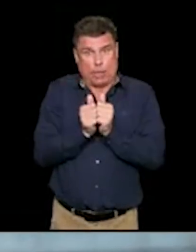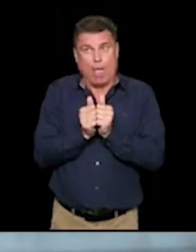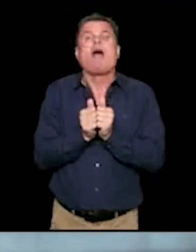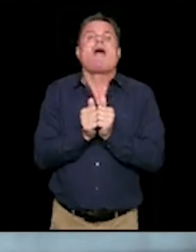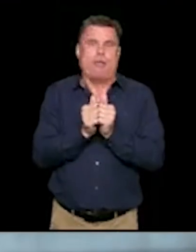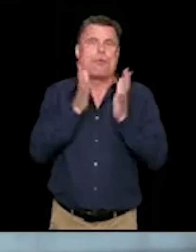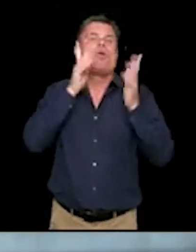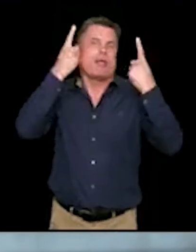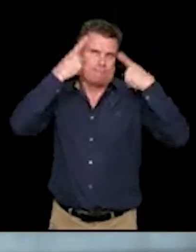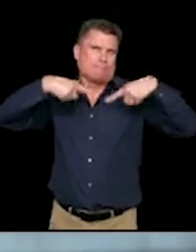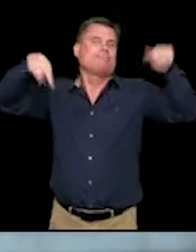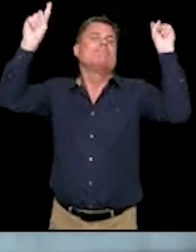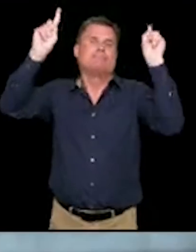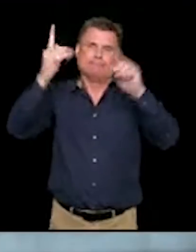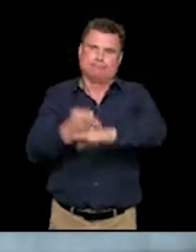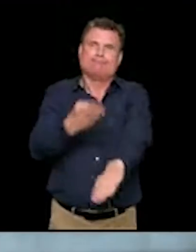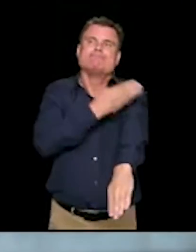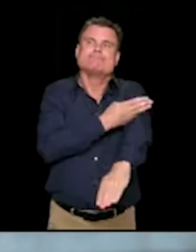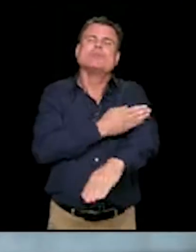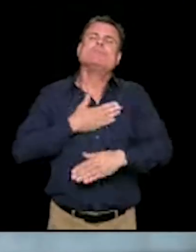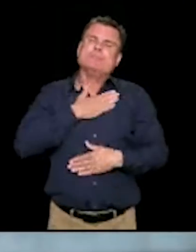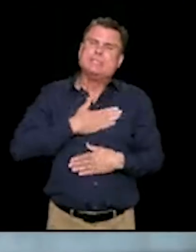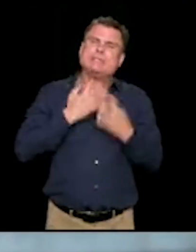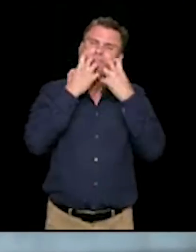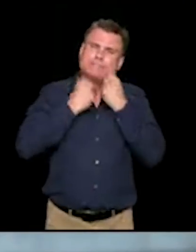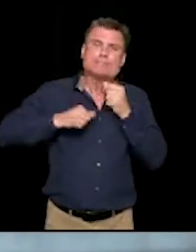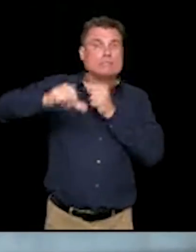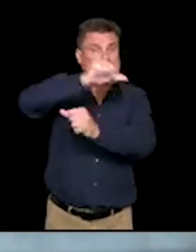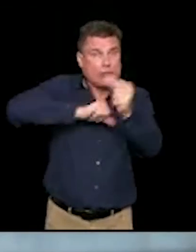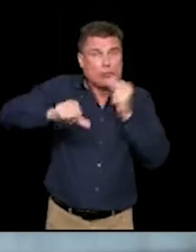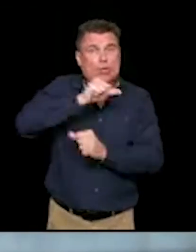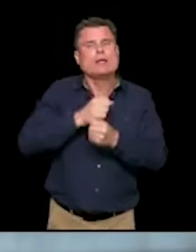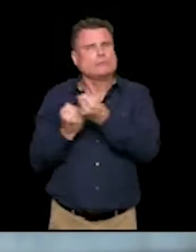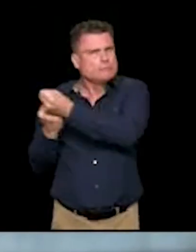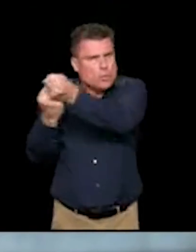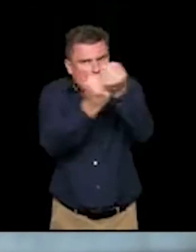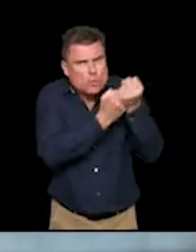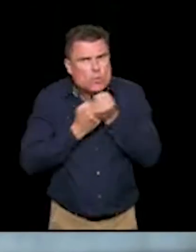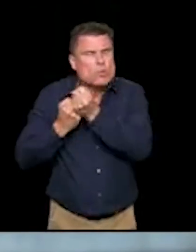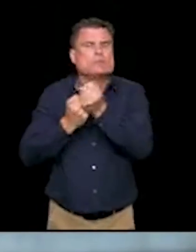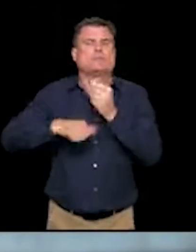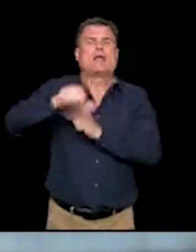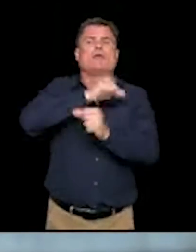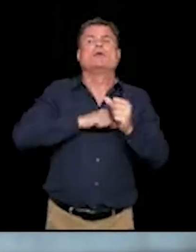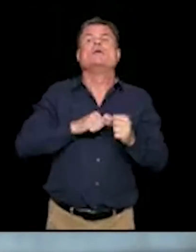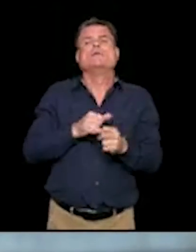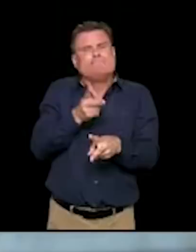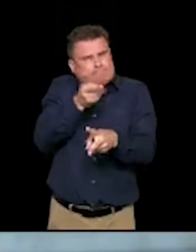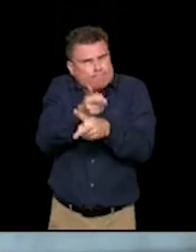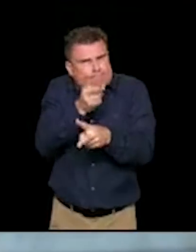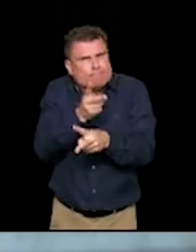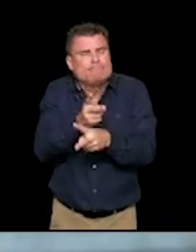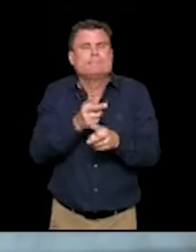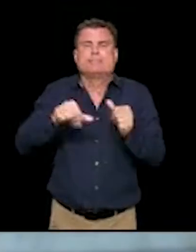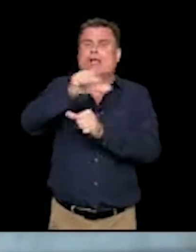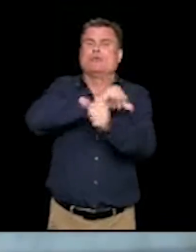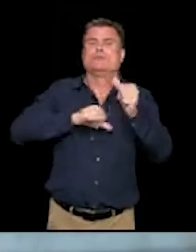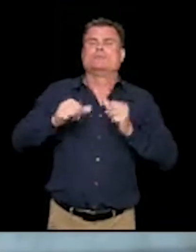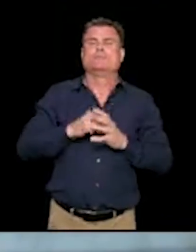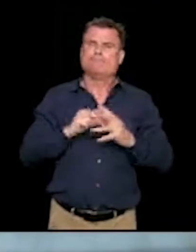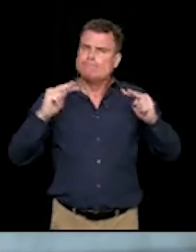tide on this terrible crisis. Let's continue to look out for one another. Let's continue to take care of one another.